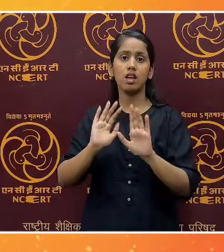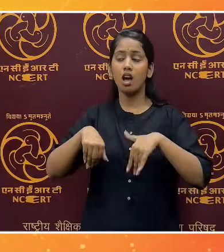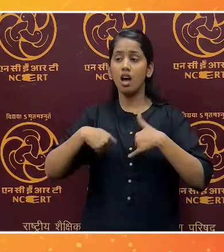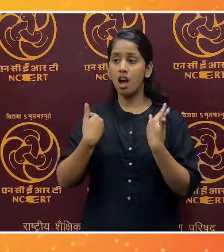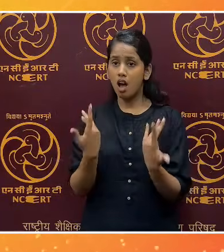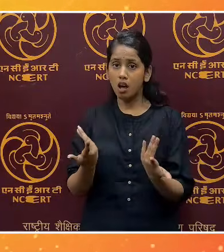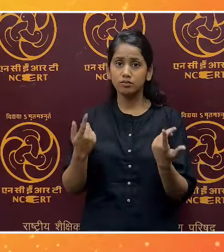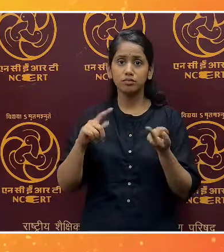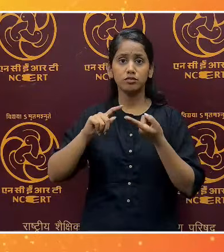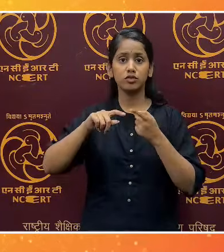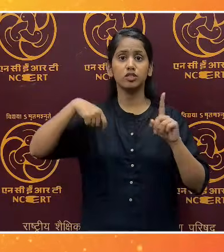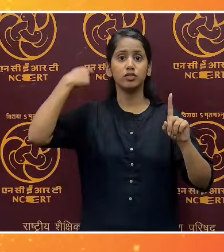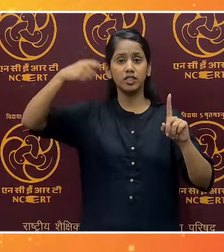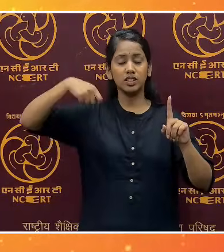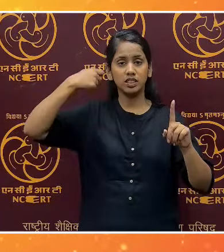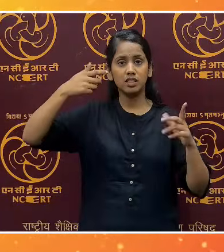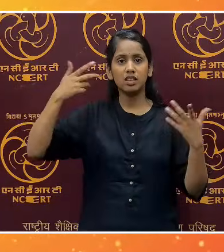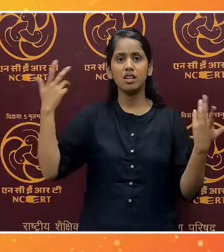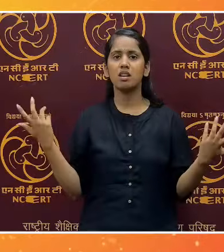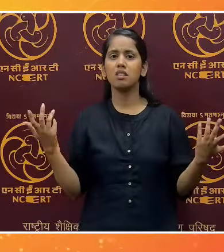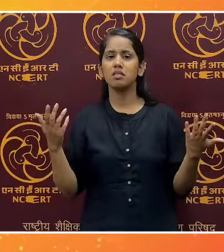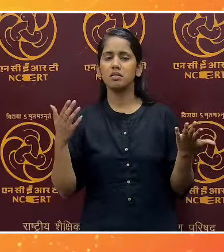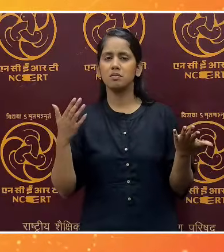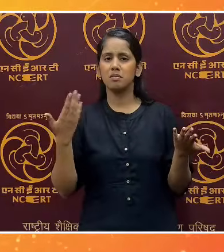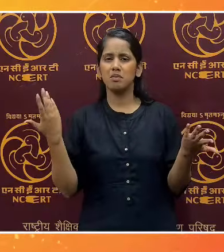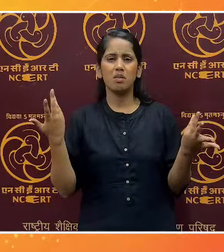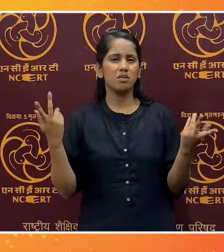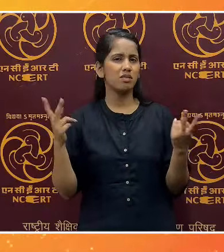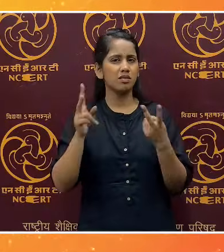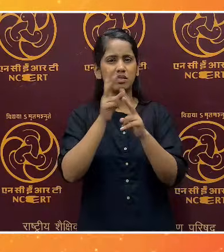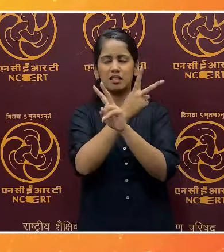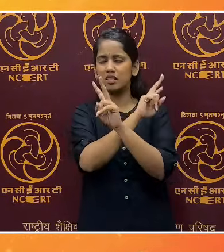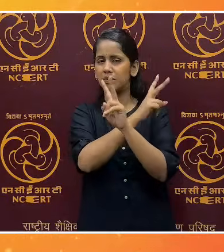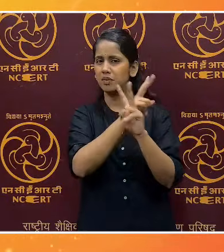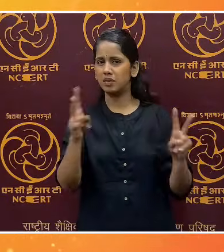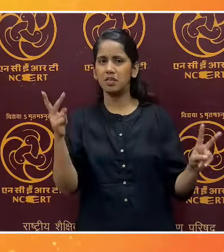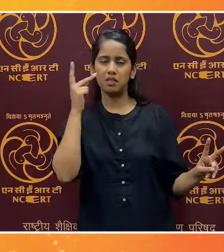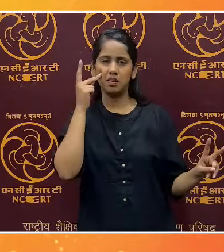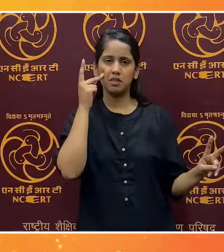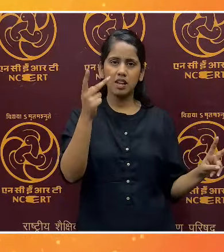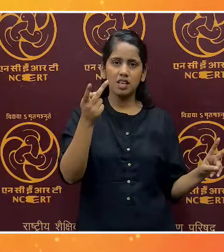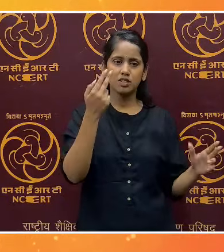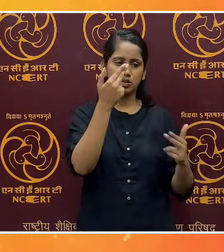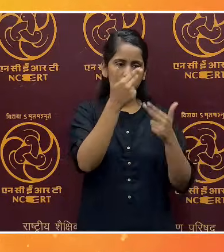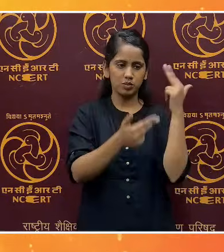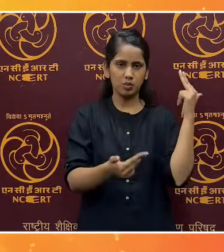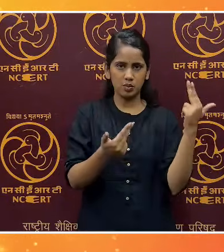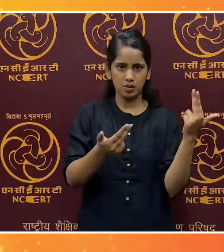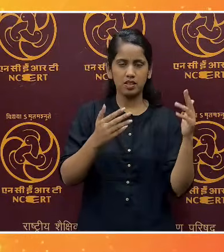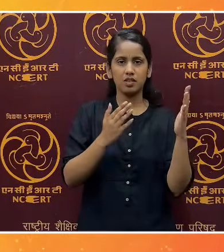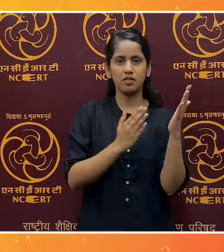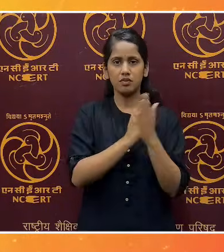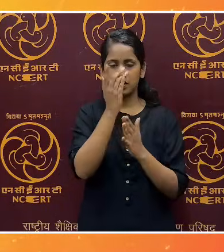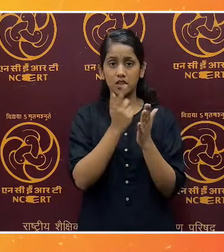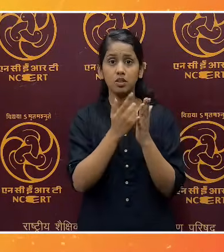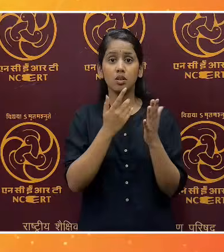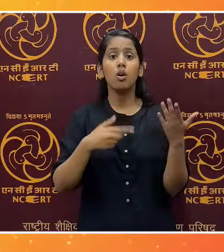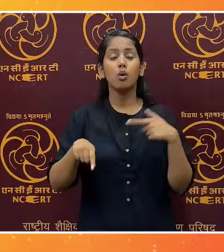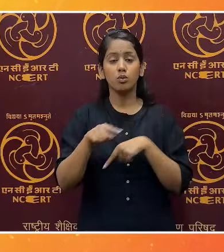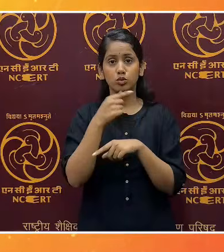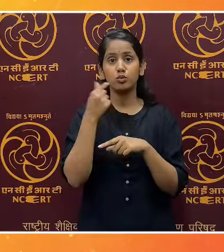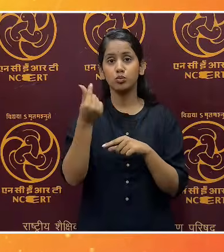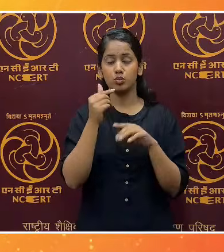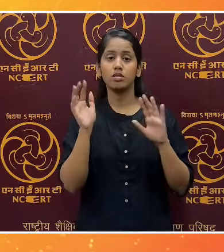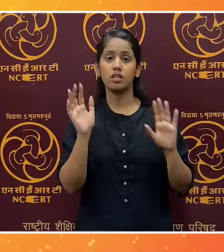prepare or how including to have a folk tales and the different way of storytelling. These are the things which we have to